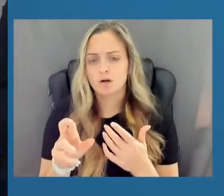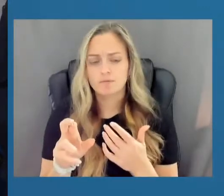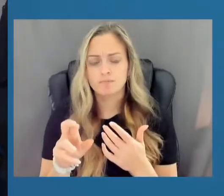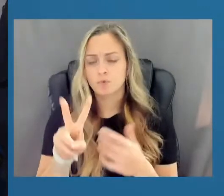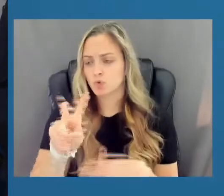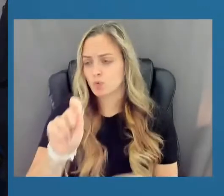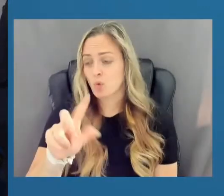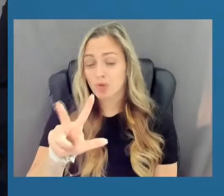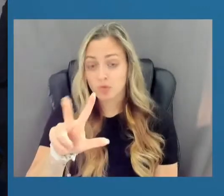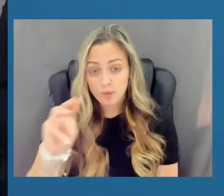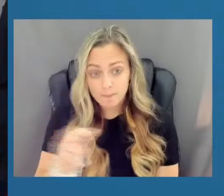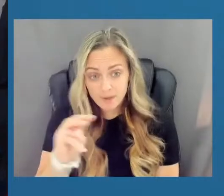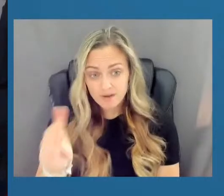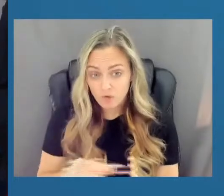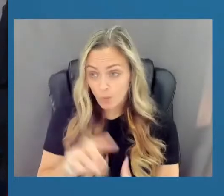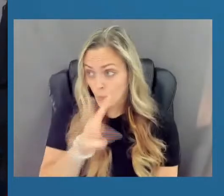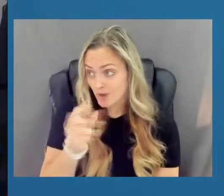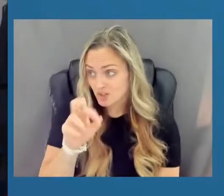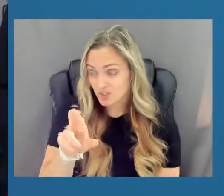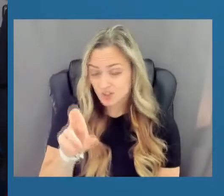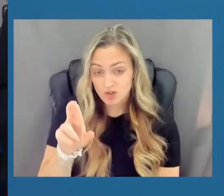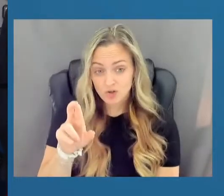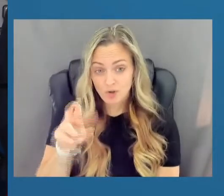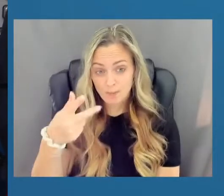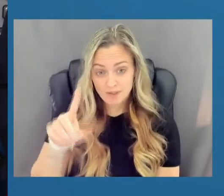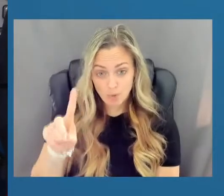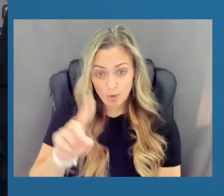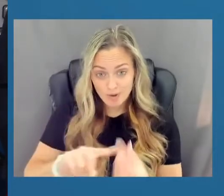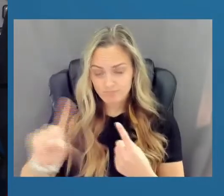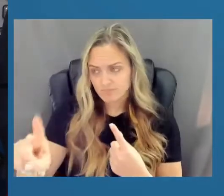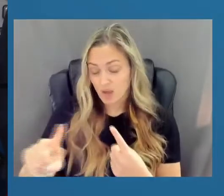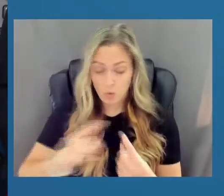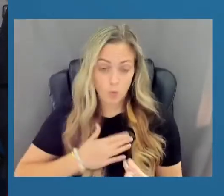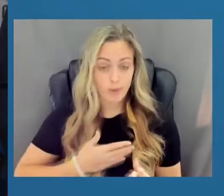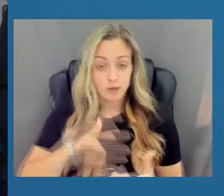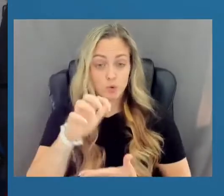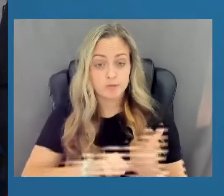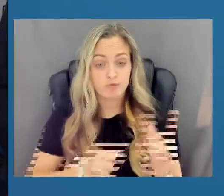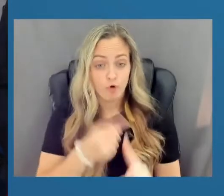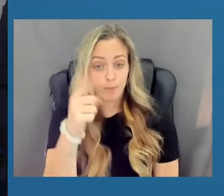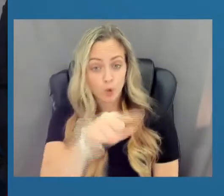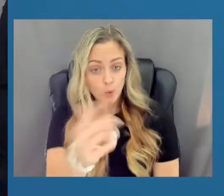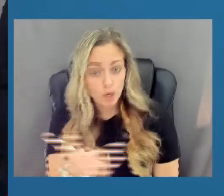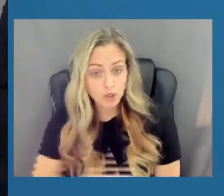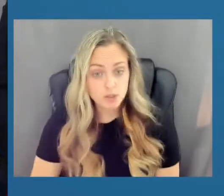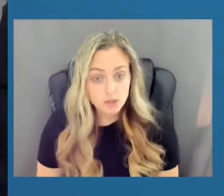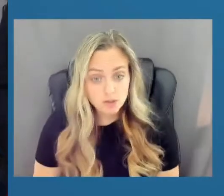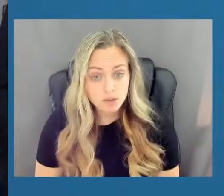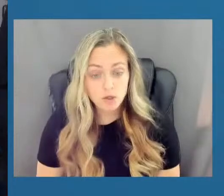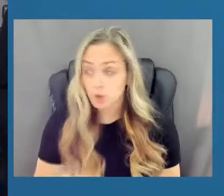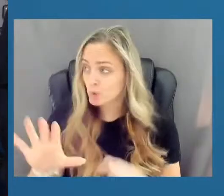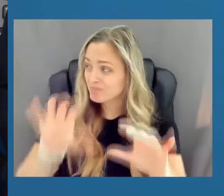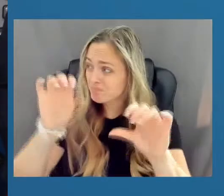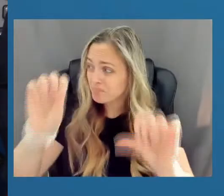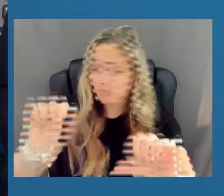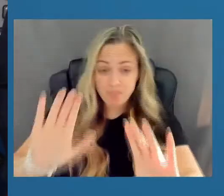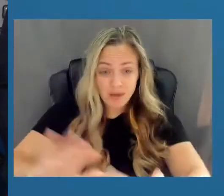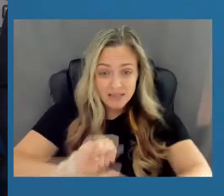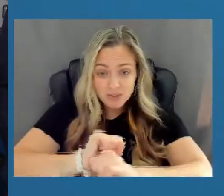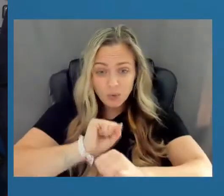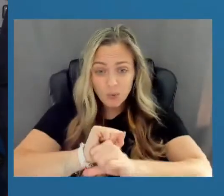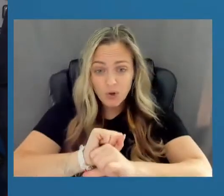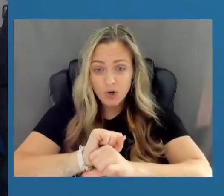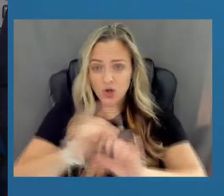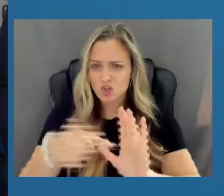million from the Westchester PD. And that's money that they were willing to take away from you here in Westchester, doing incredible work, showing differences that you're